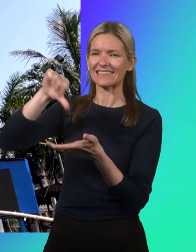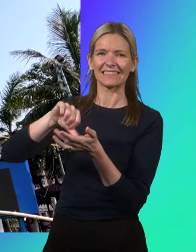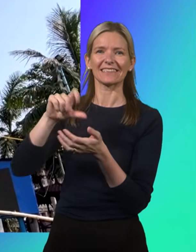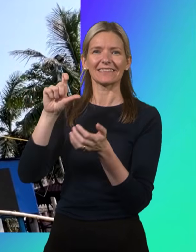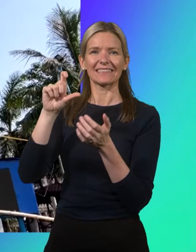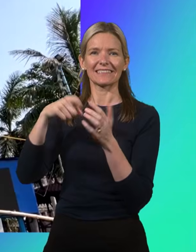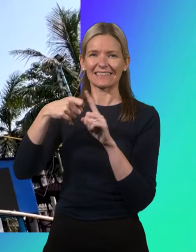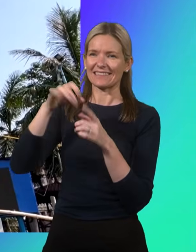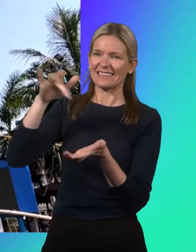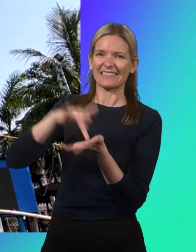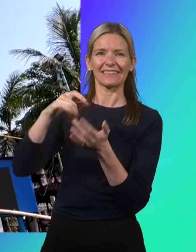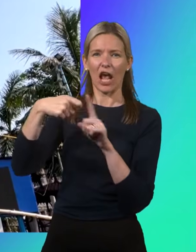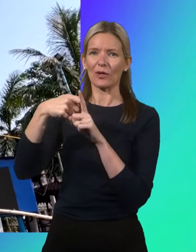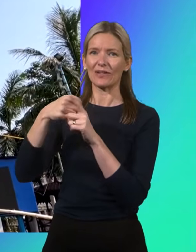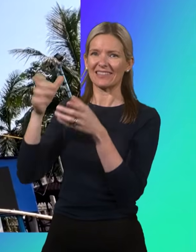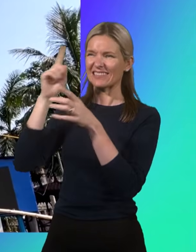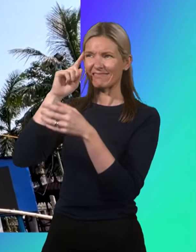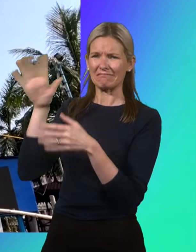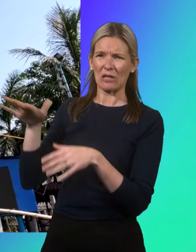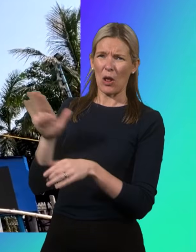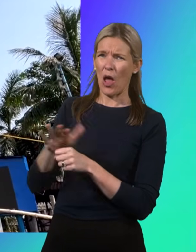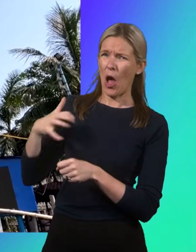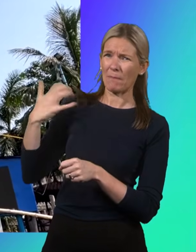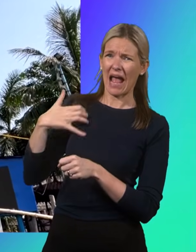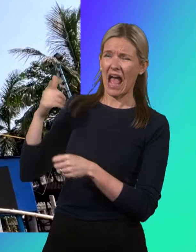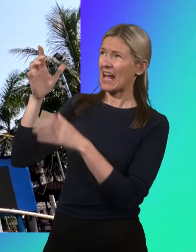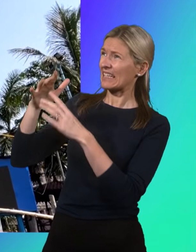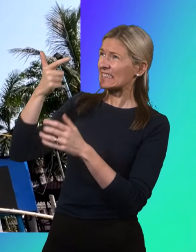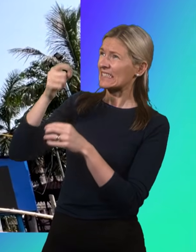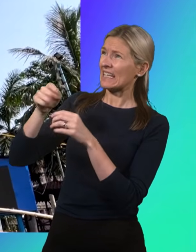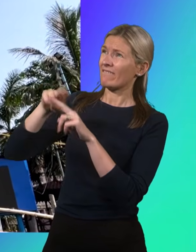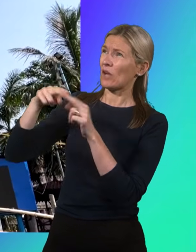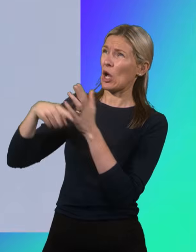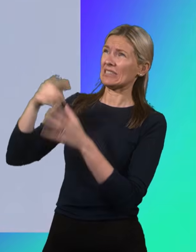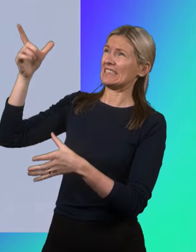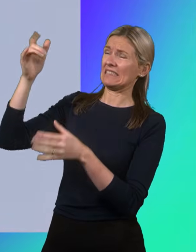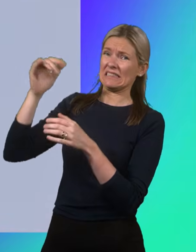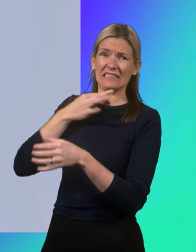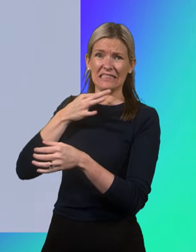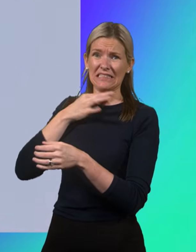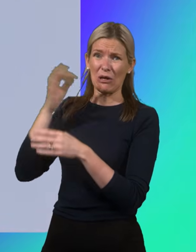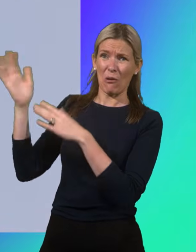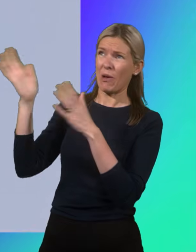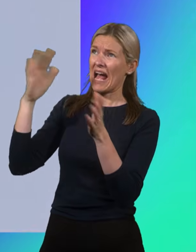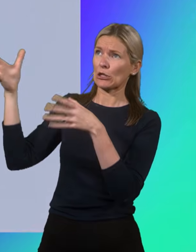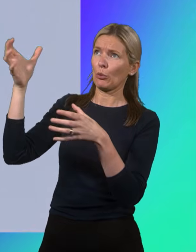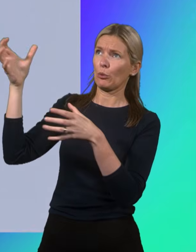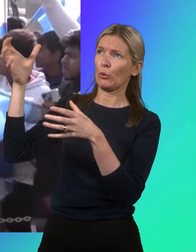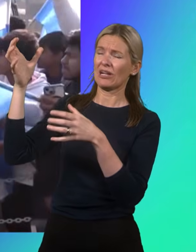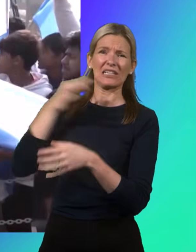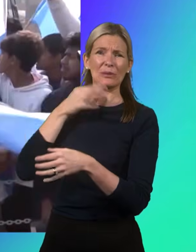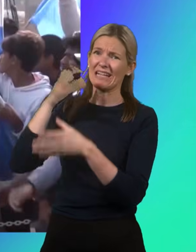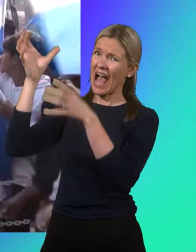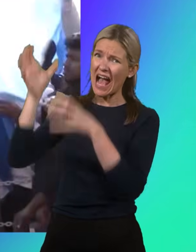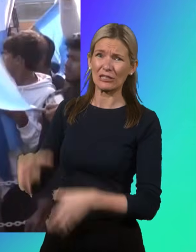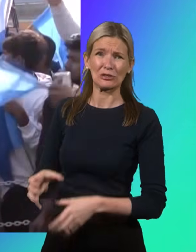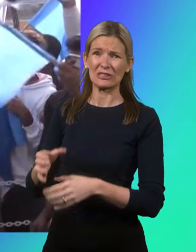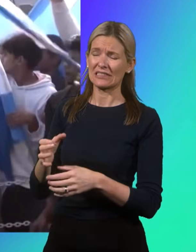Indian city of Kolkata. And locals had been complaining that the 70-foot tall statue was wobbling in the